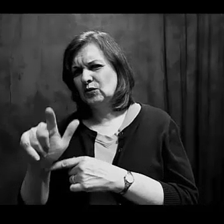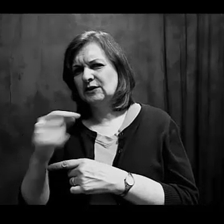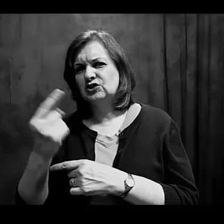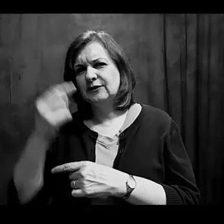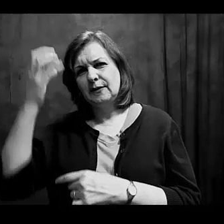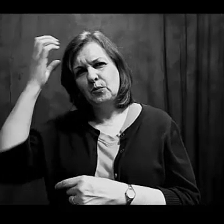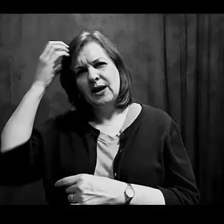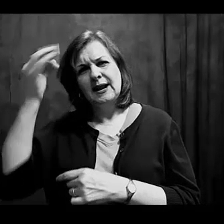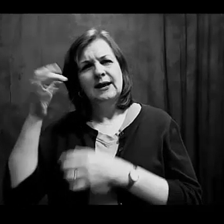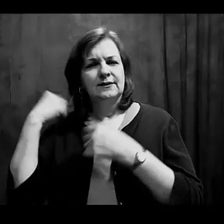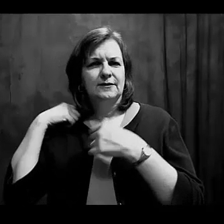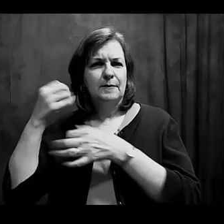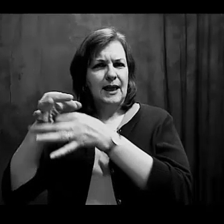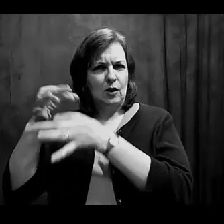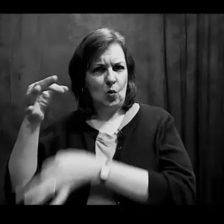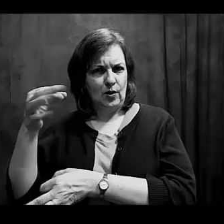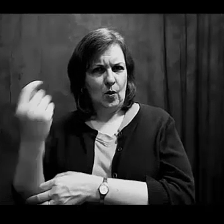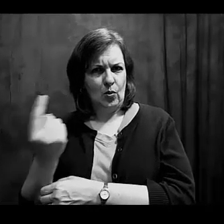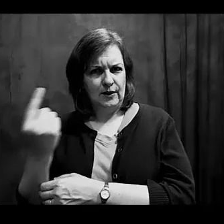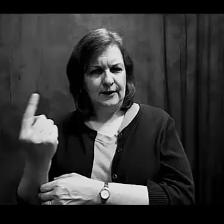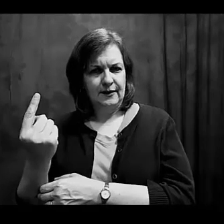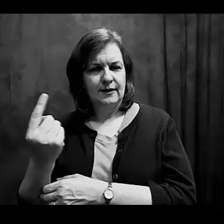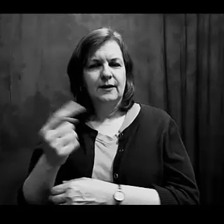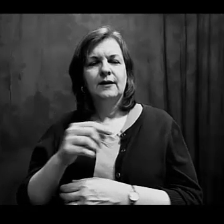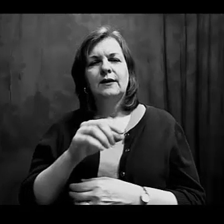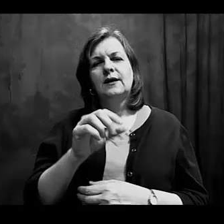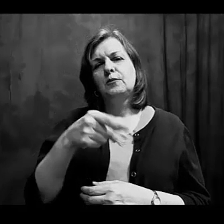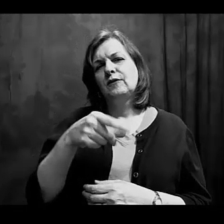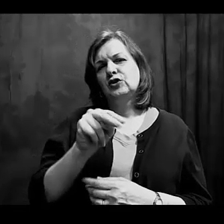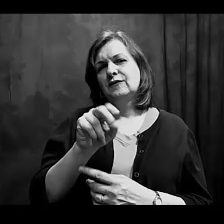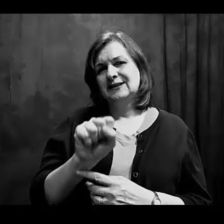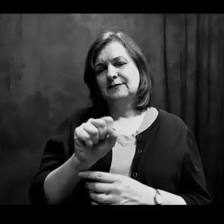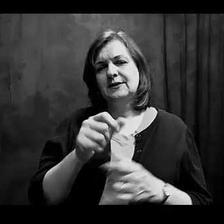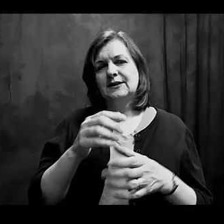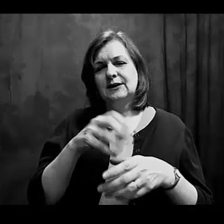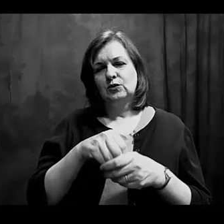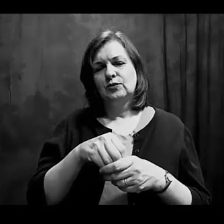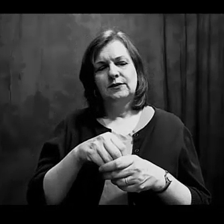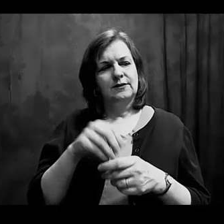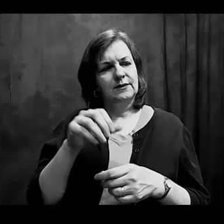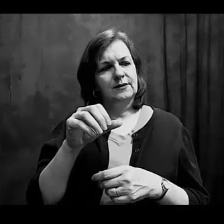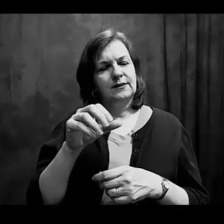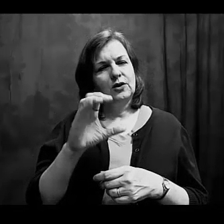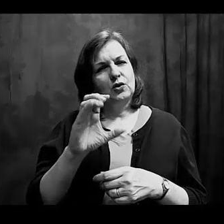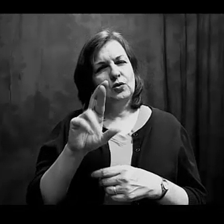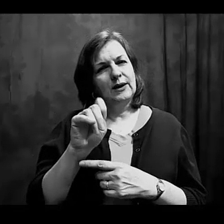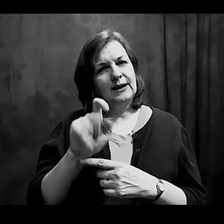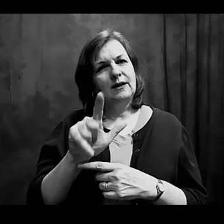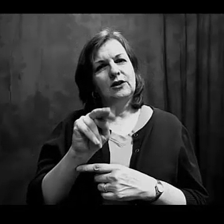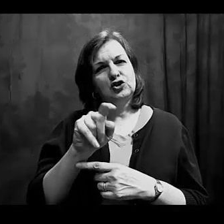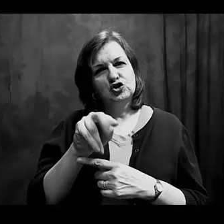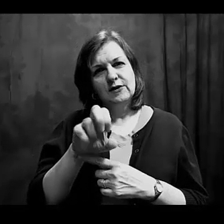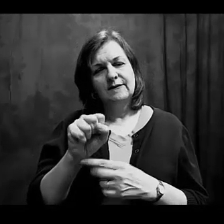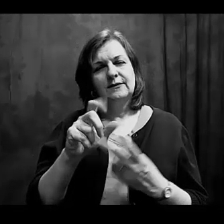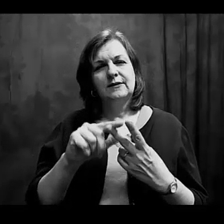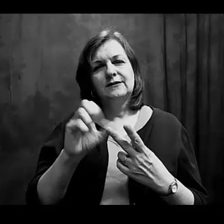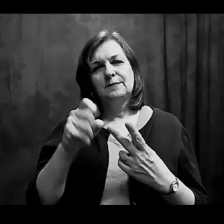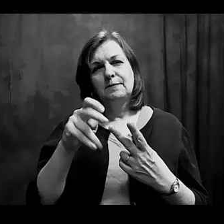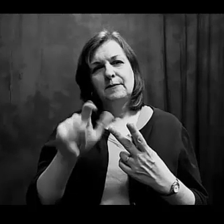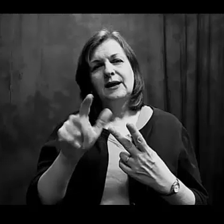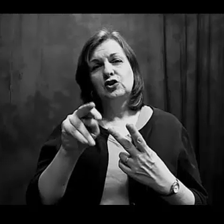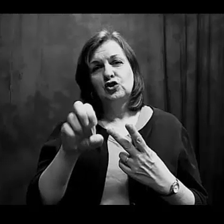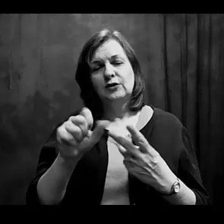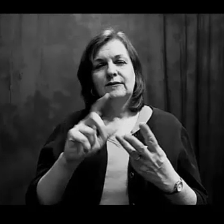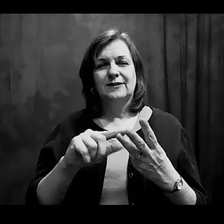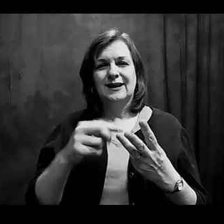cord, that's it. Peripheral includes cranial nerves, spinal nerves, and all of the ganglia, or the clumps